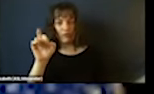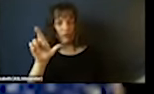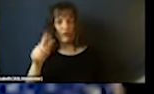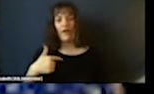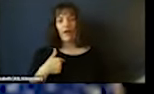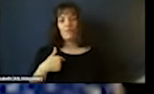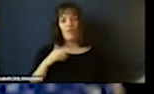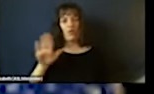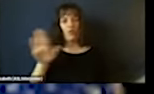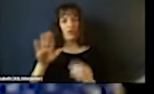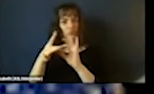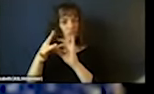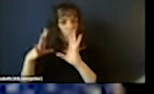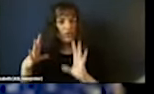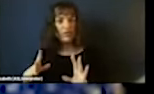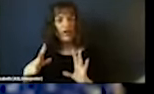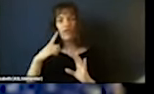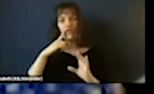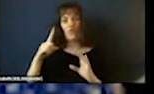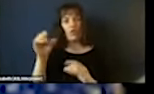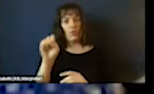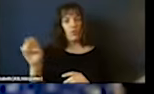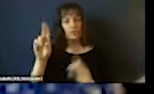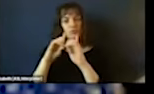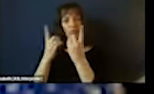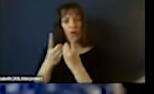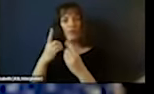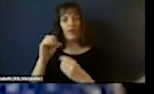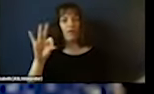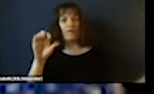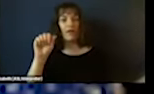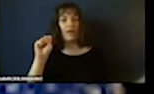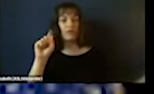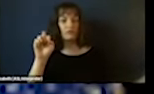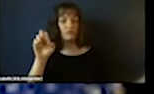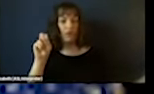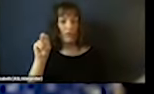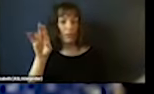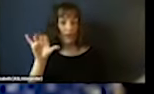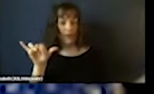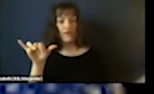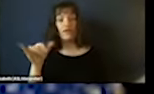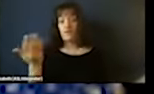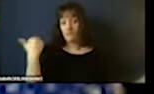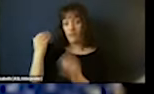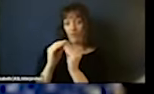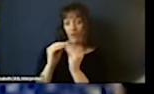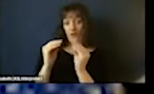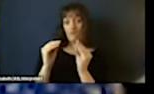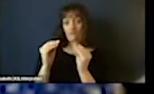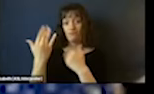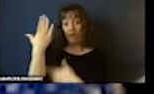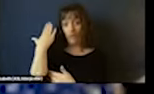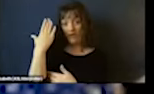State University Department of Astronomy. As I mentioned in the morning session, we have over 1,000 people signed up for today's event